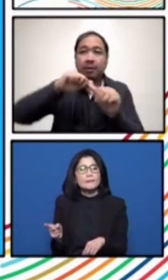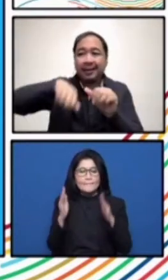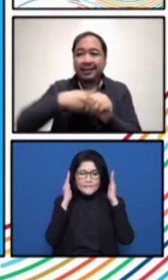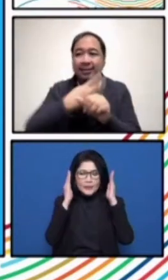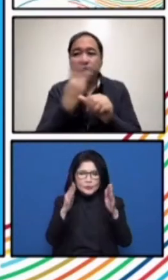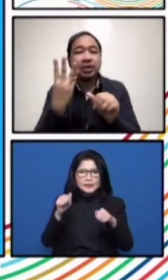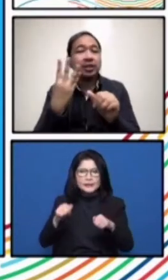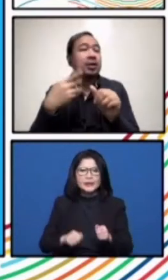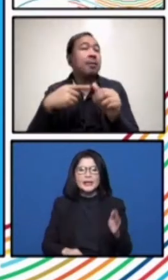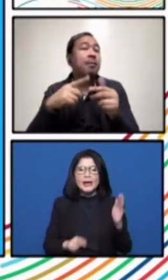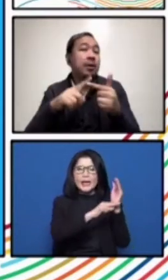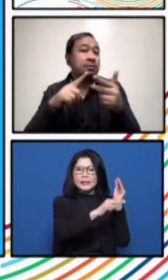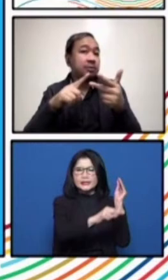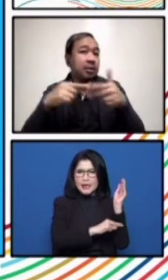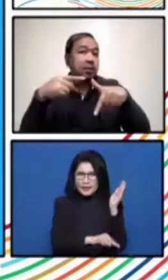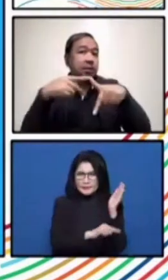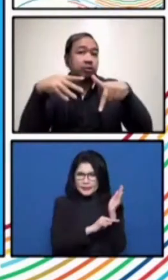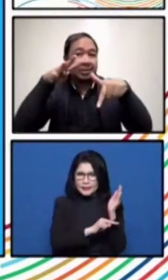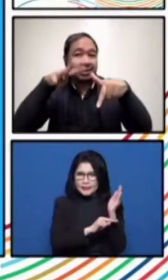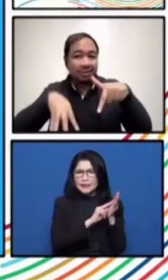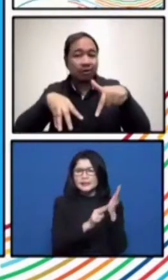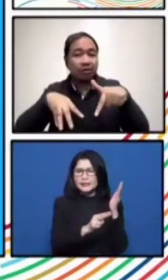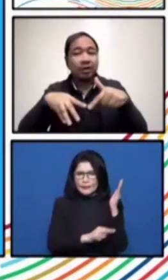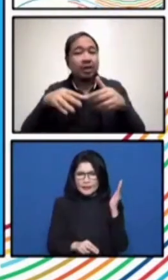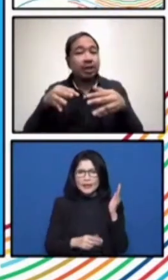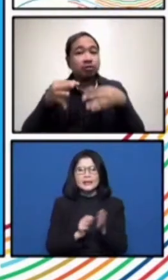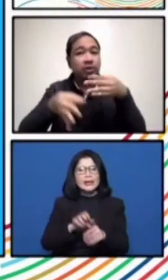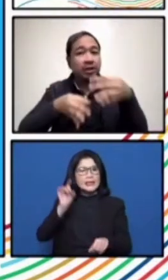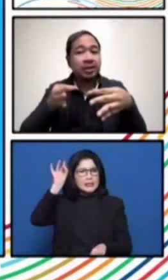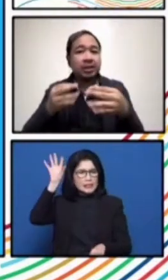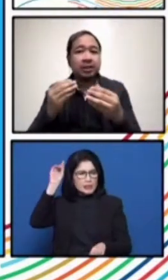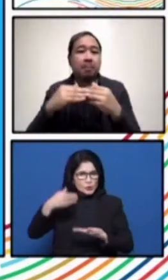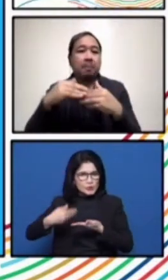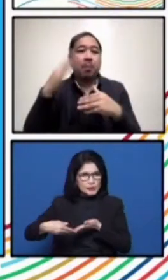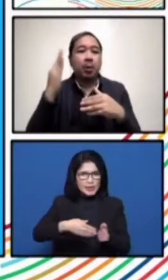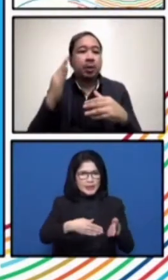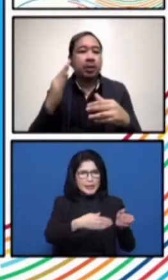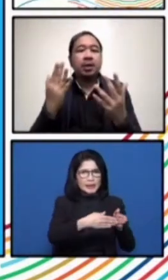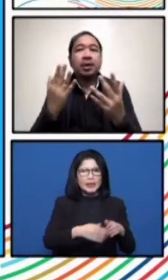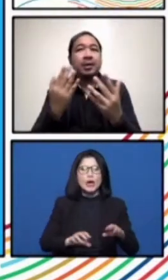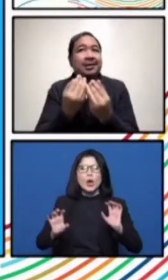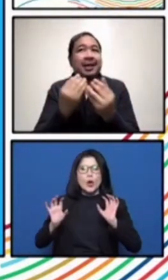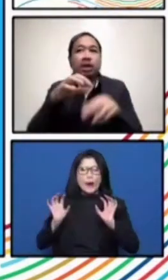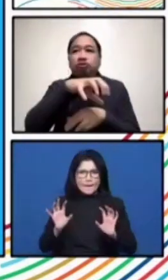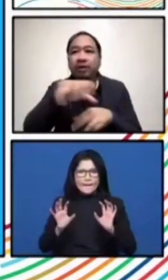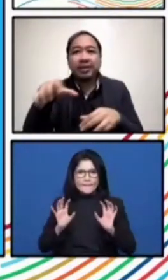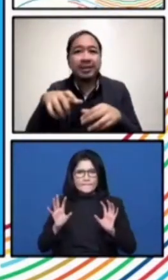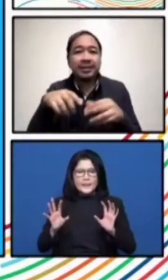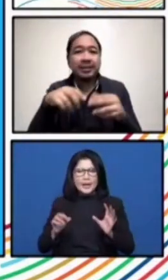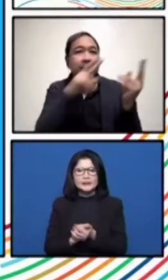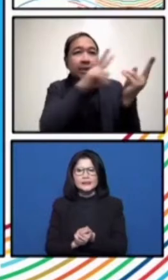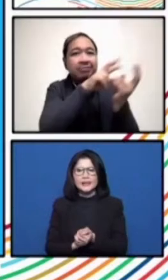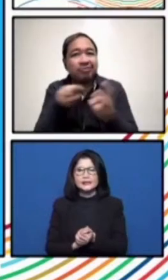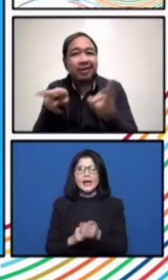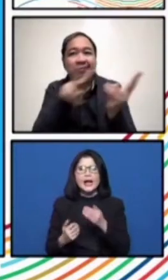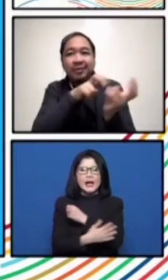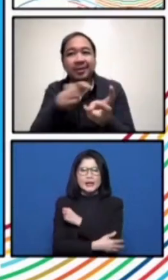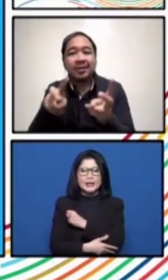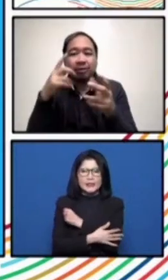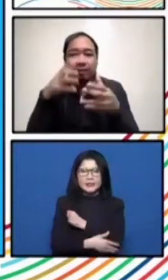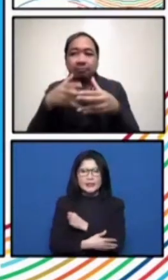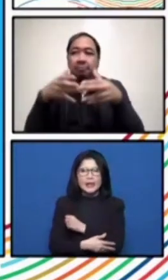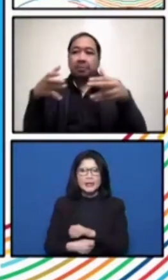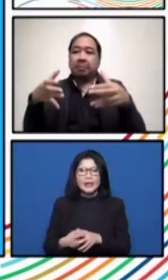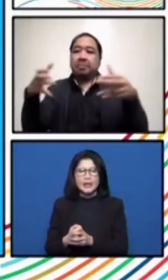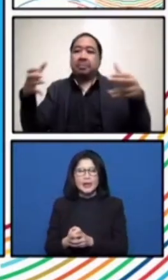strategy with more countries implementing disability allowance and and a big growth notably in in the Pacific region